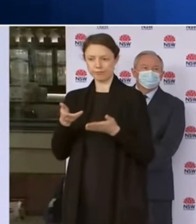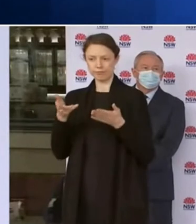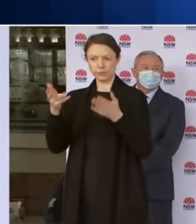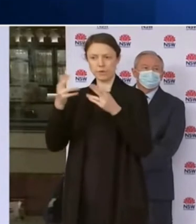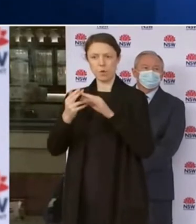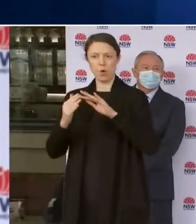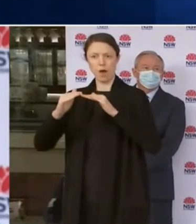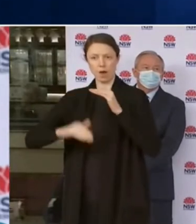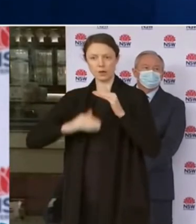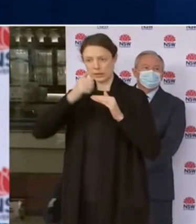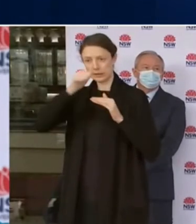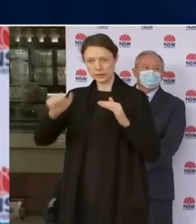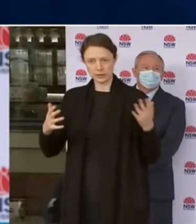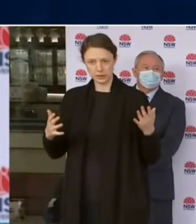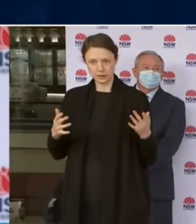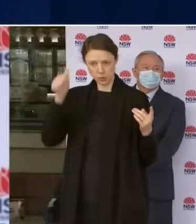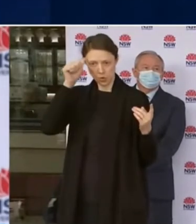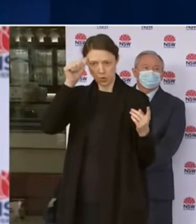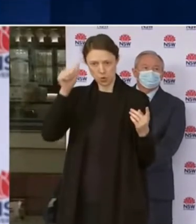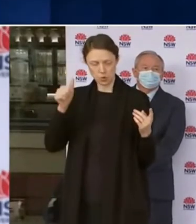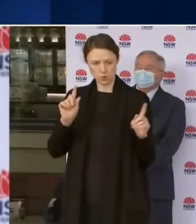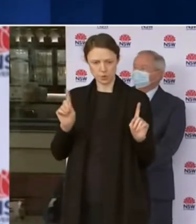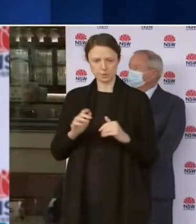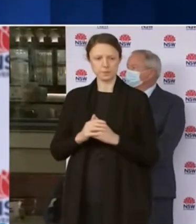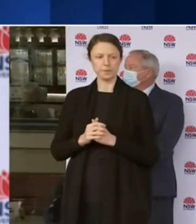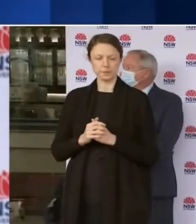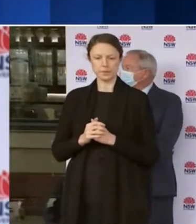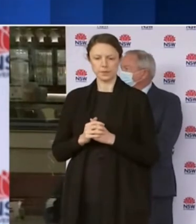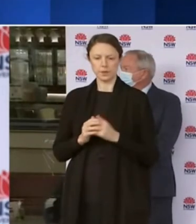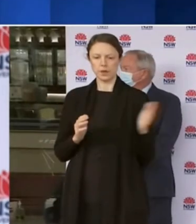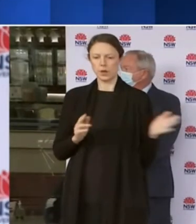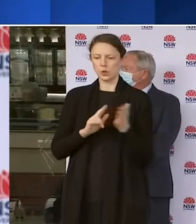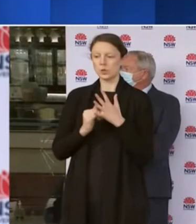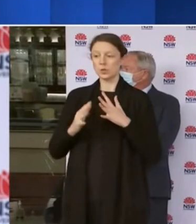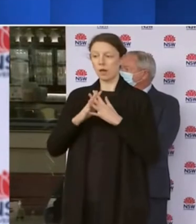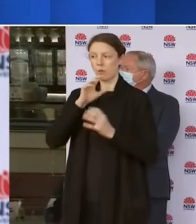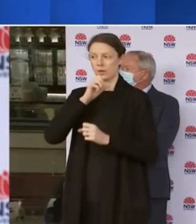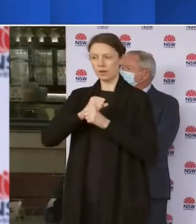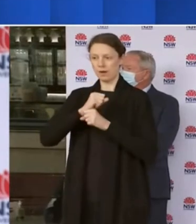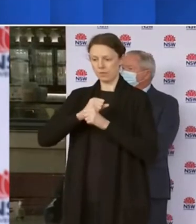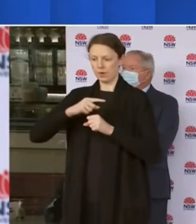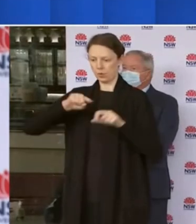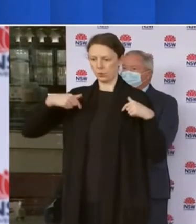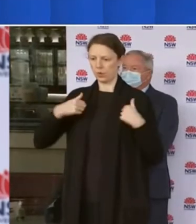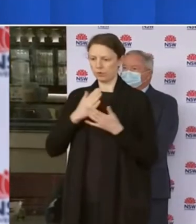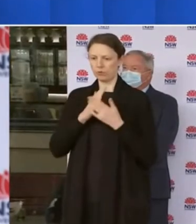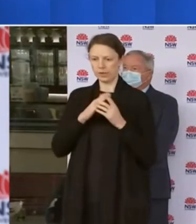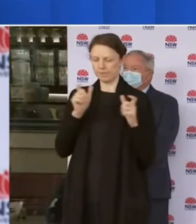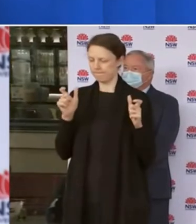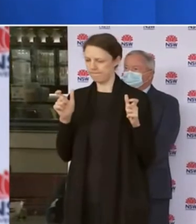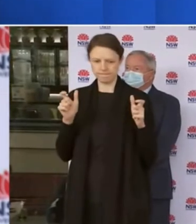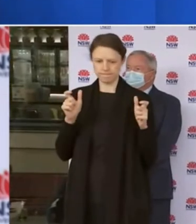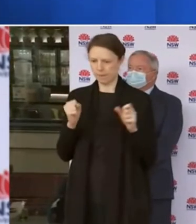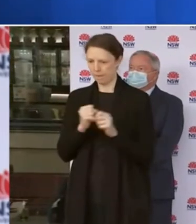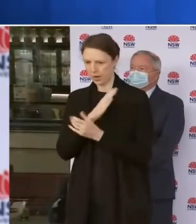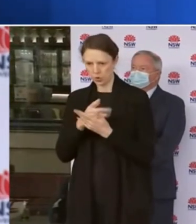South Wales government, it's fair to say, has been extremely vigilant in making sure that all of our citizens who